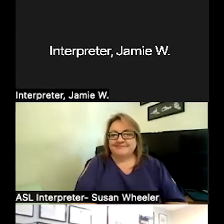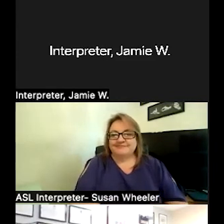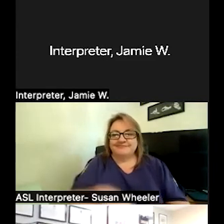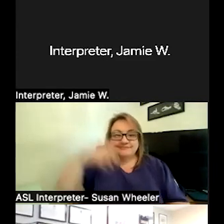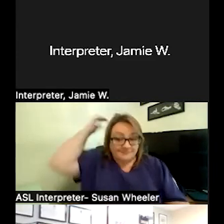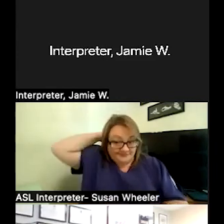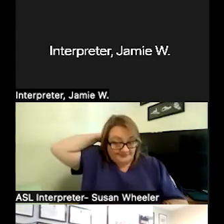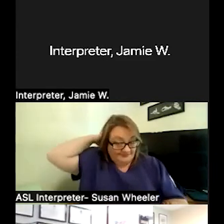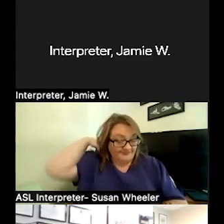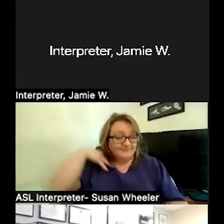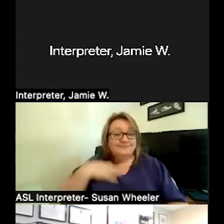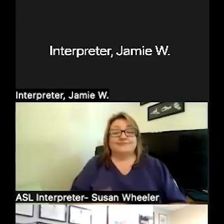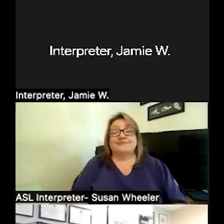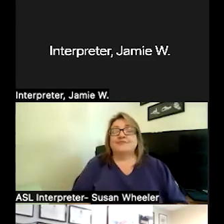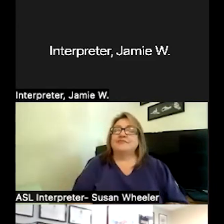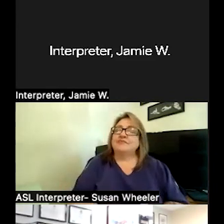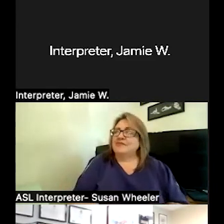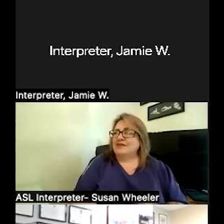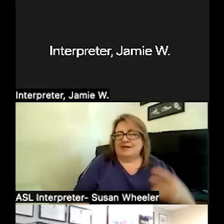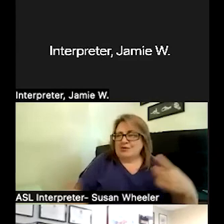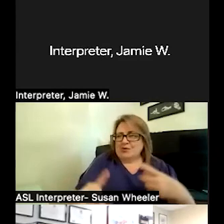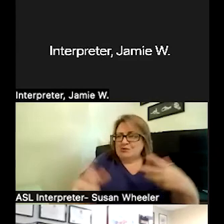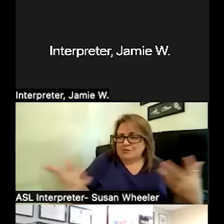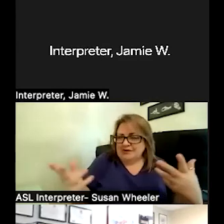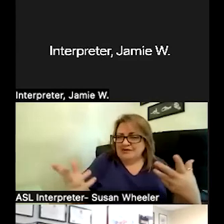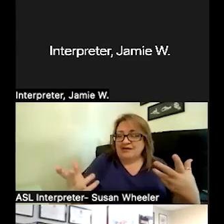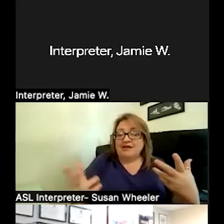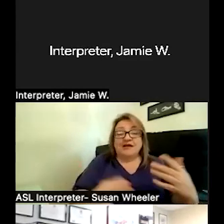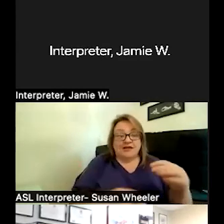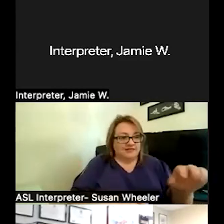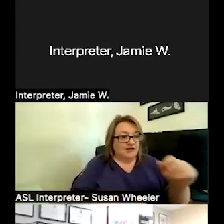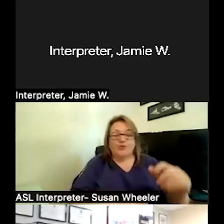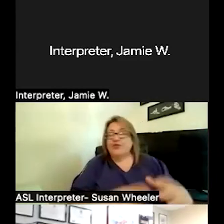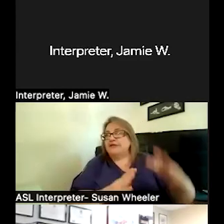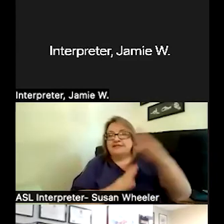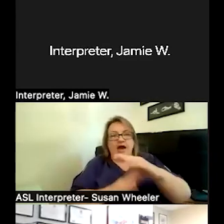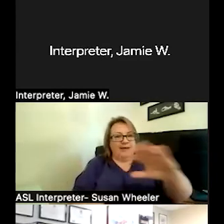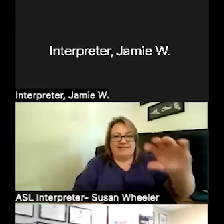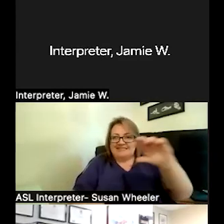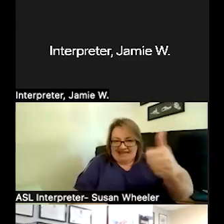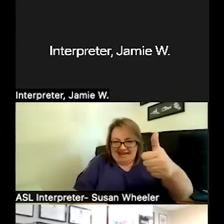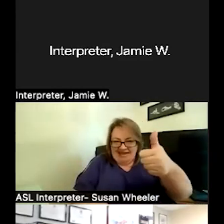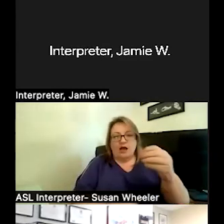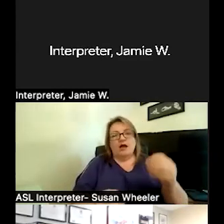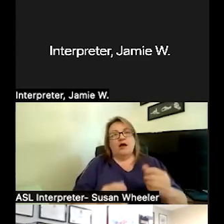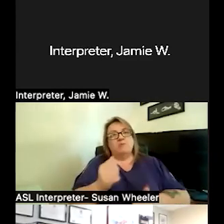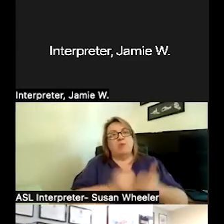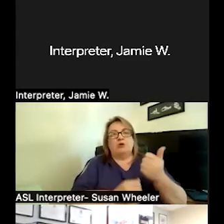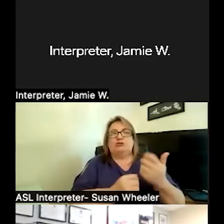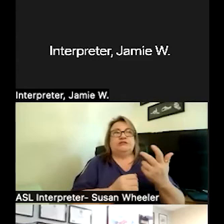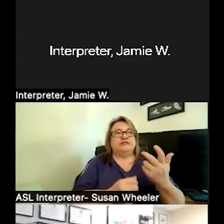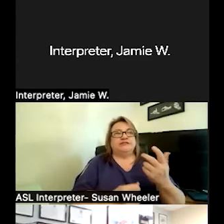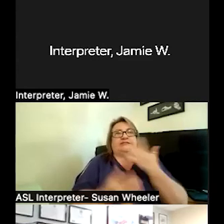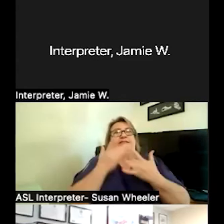So again, our goal has been to identify the top 10 most vulnerable AFN groups, meet with